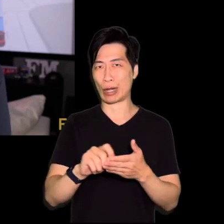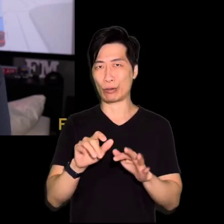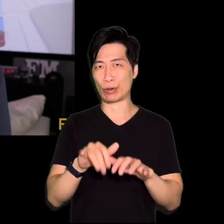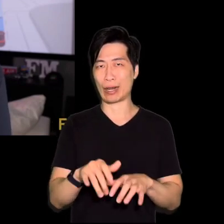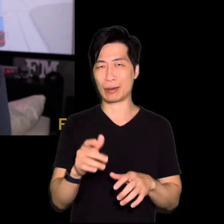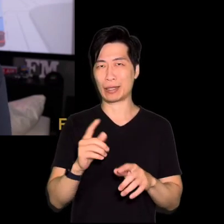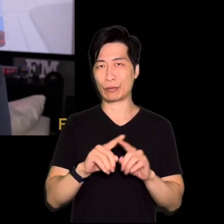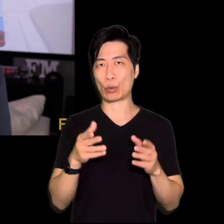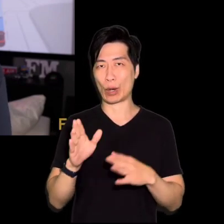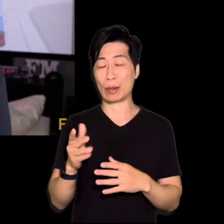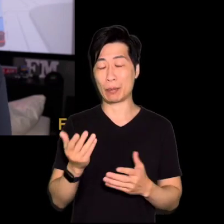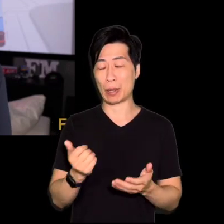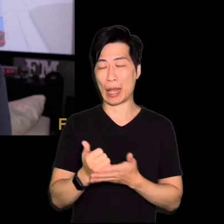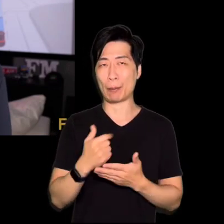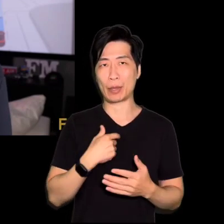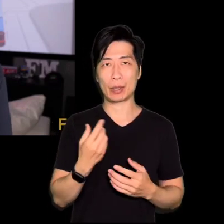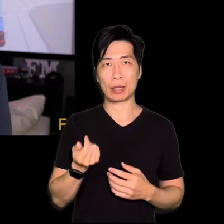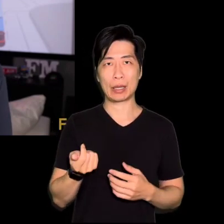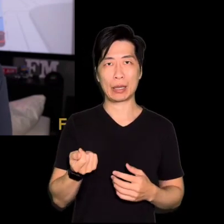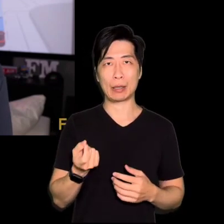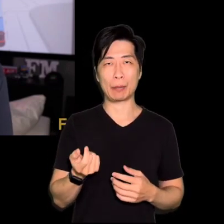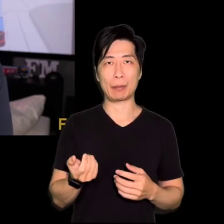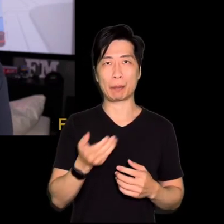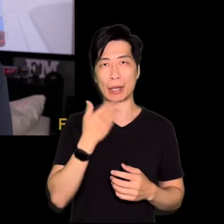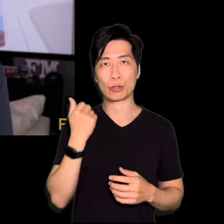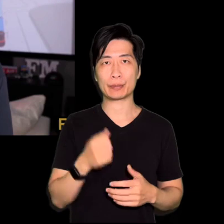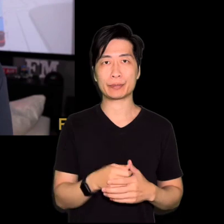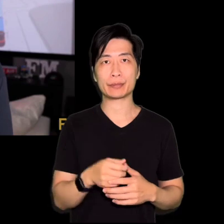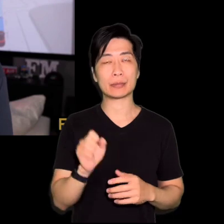that in a little bit different way. It might help me a little bit.